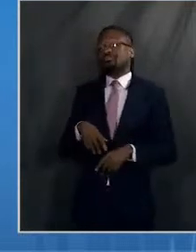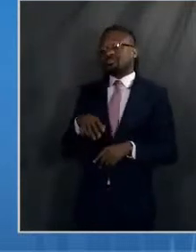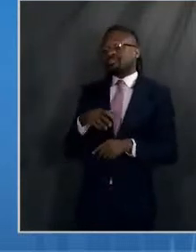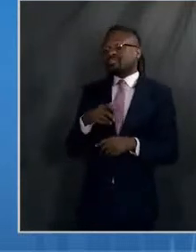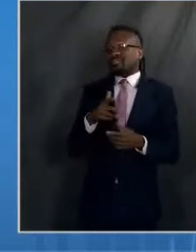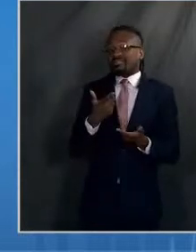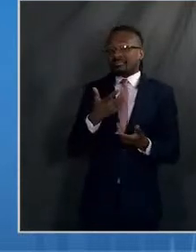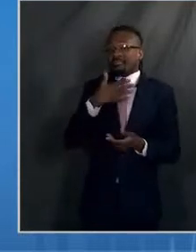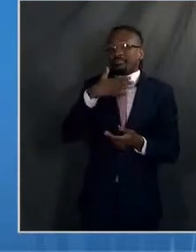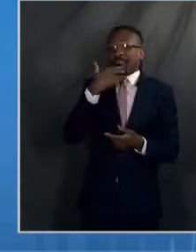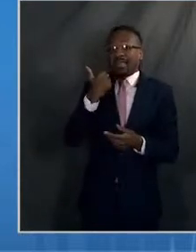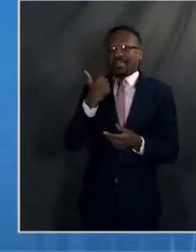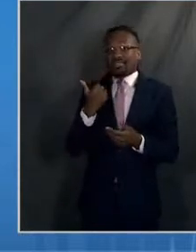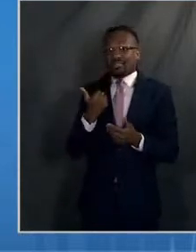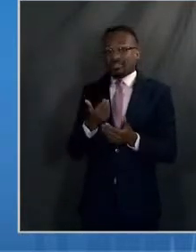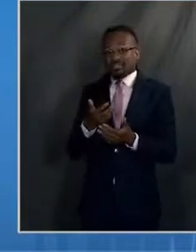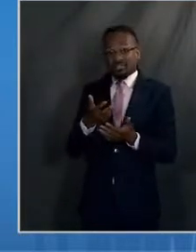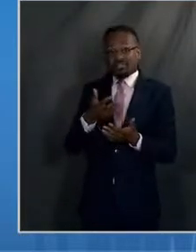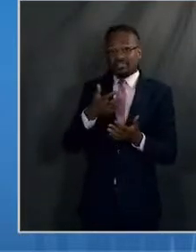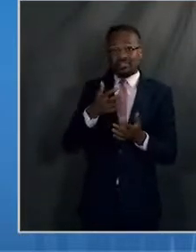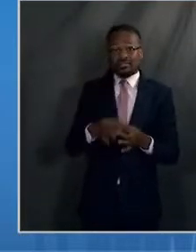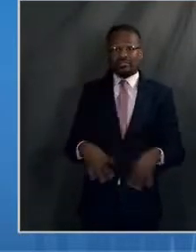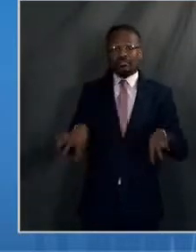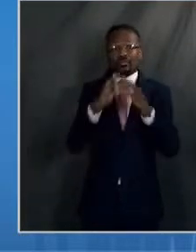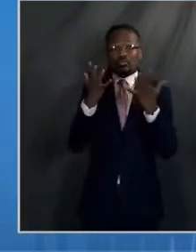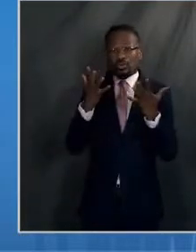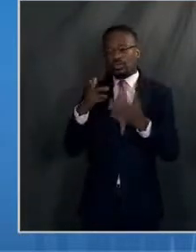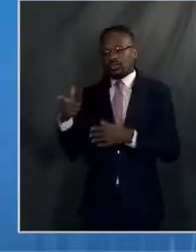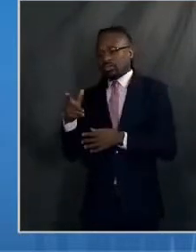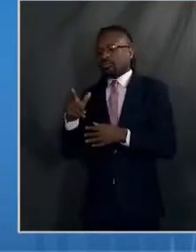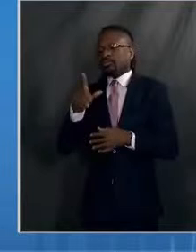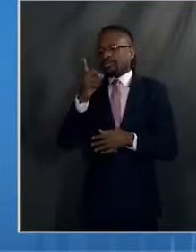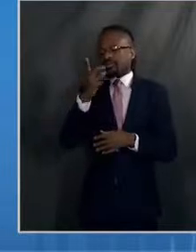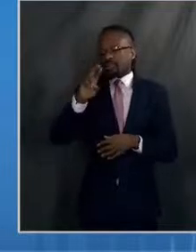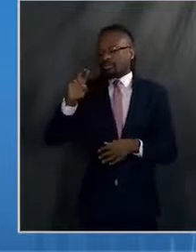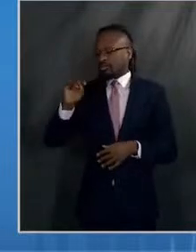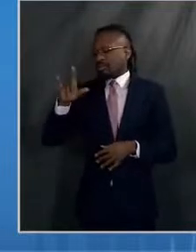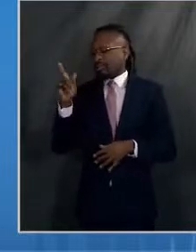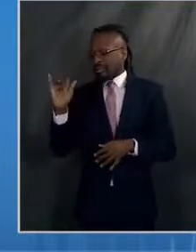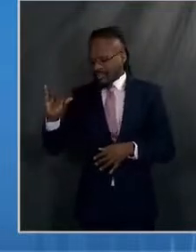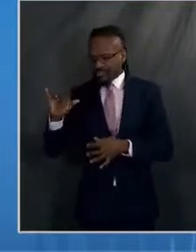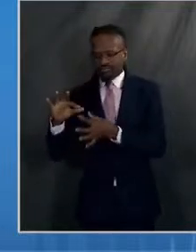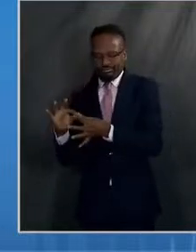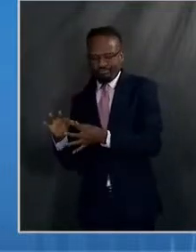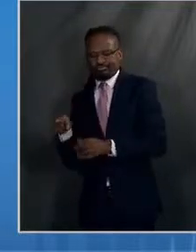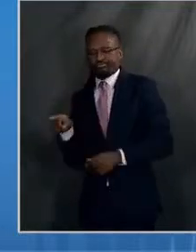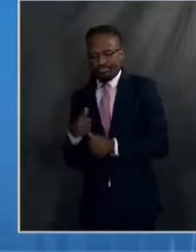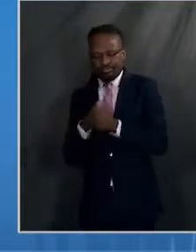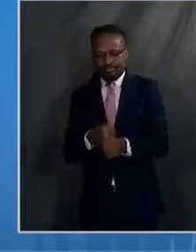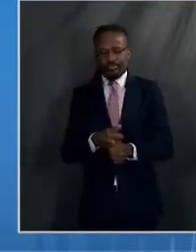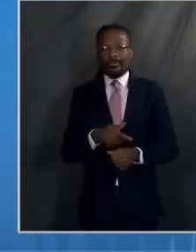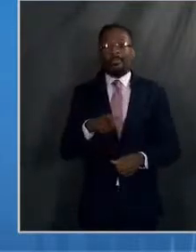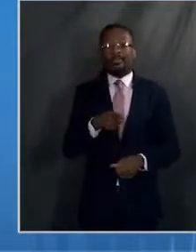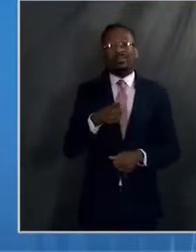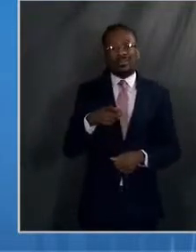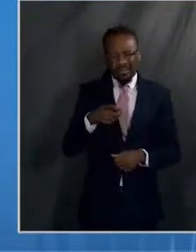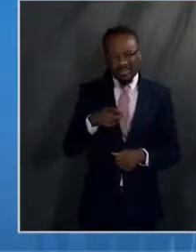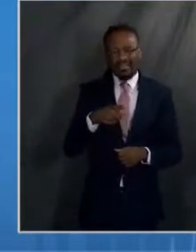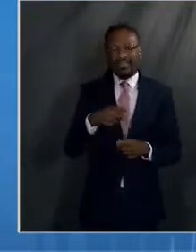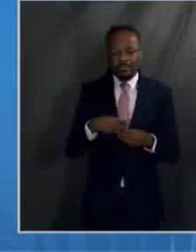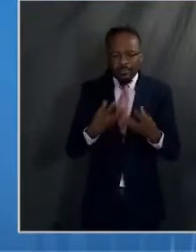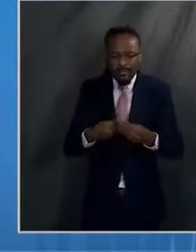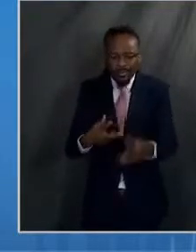just mentioned, both home and abroad, as well as the implementation of the administration of vaccines